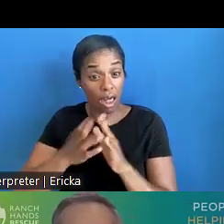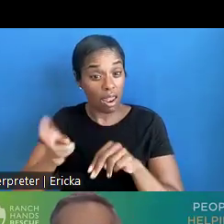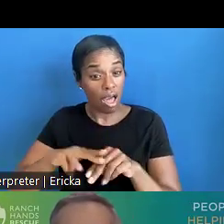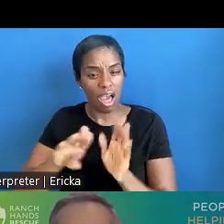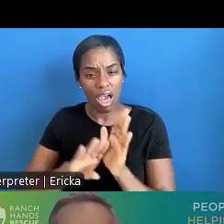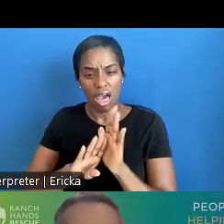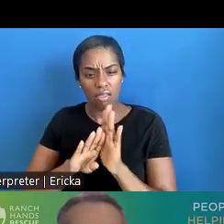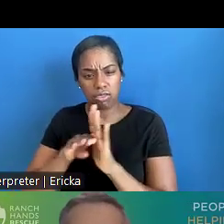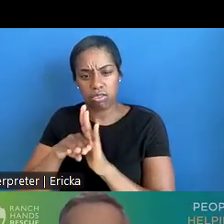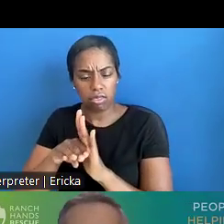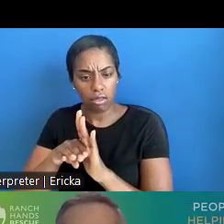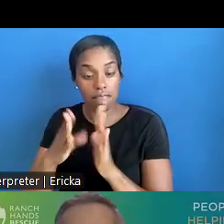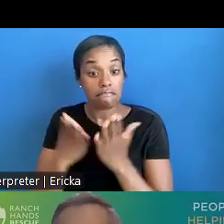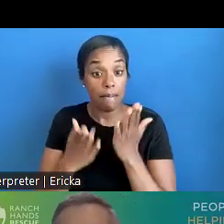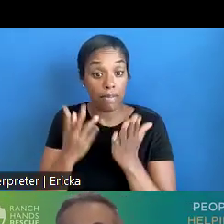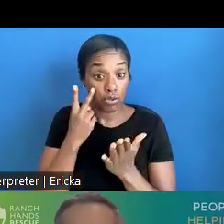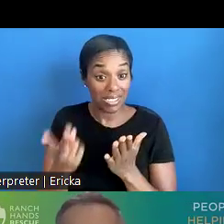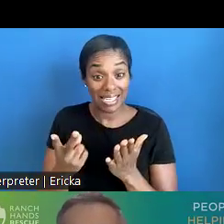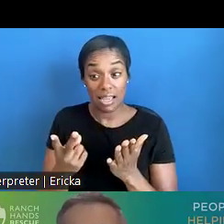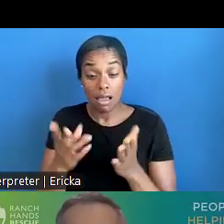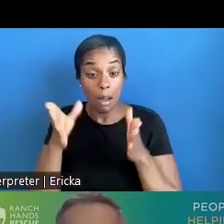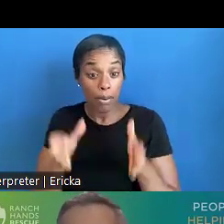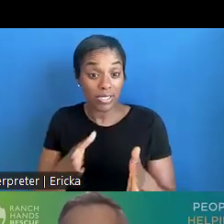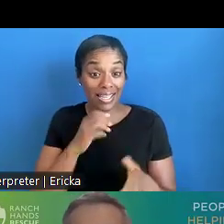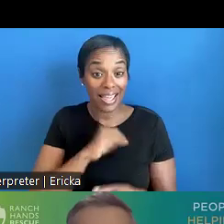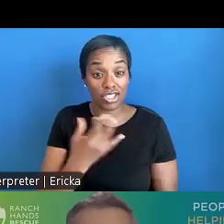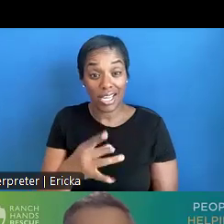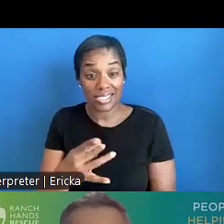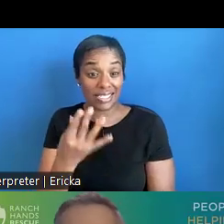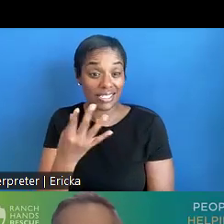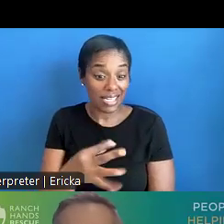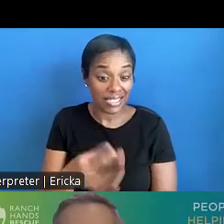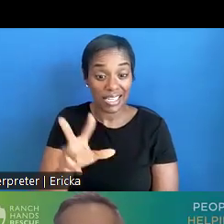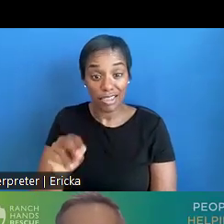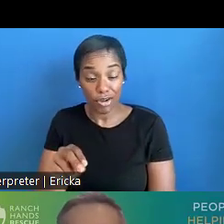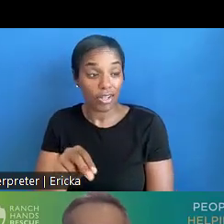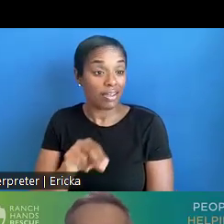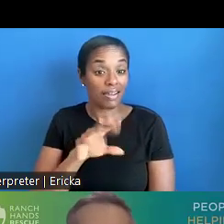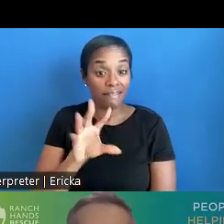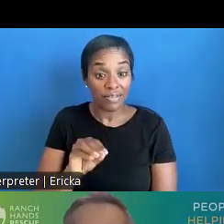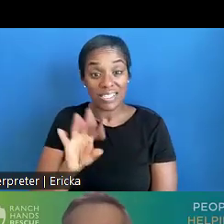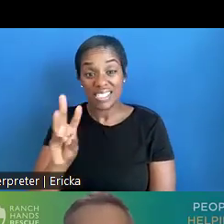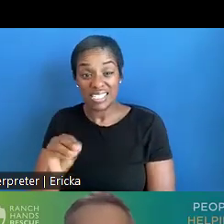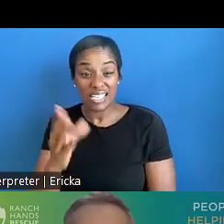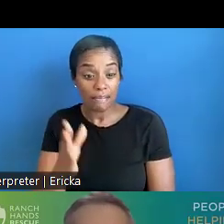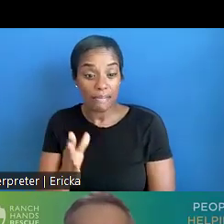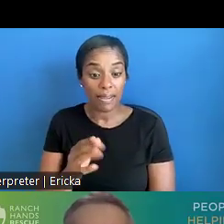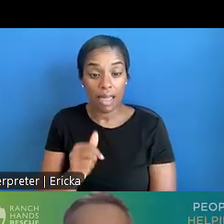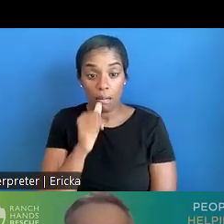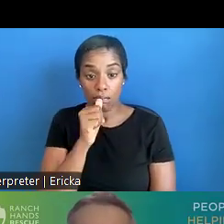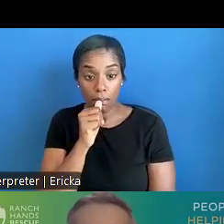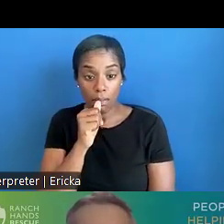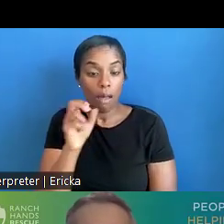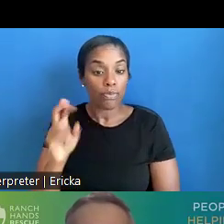may see an 18, 19, 30-year-old male, 50, 60, who sucks their thumb and carries around a stuffed animal when they're